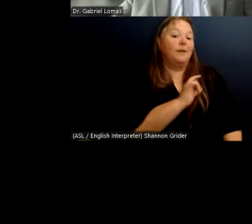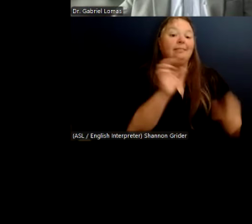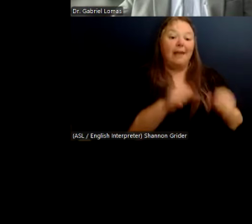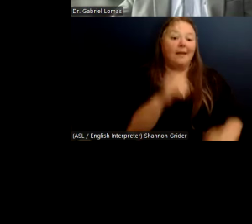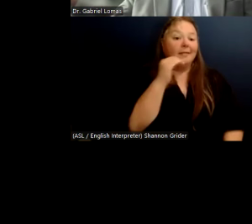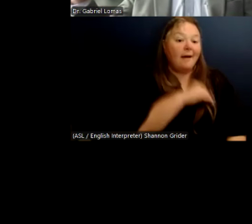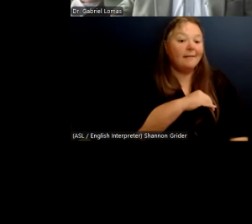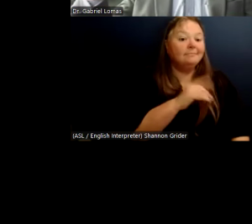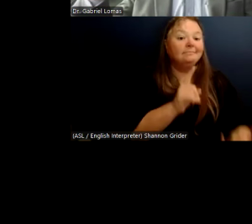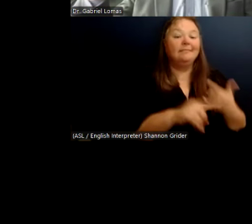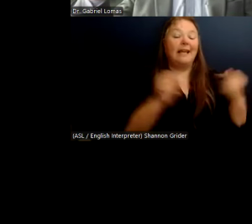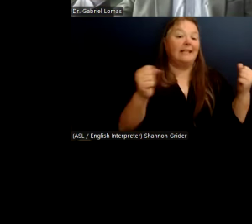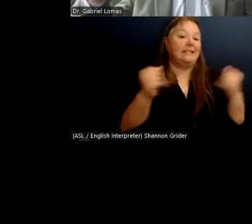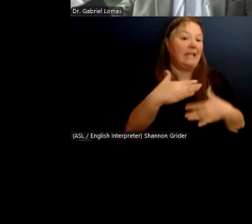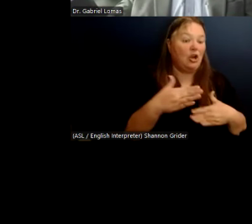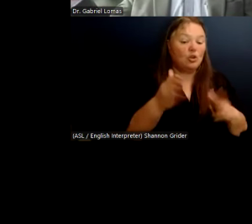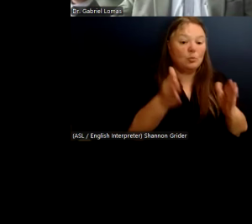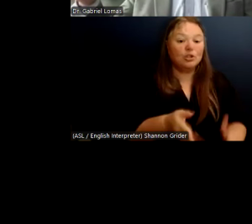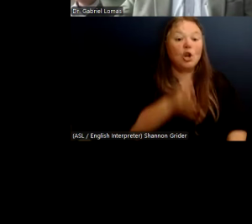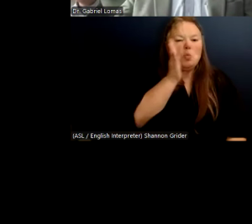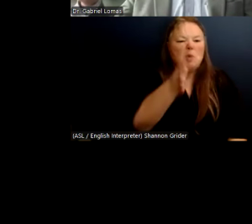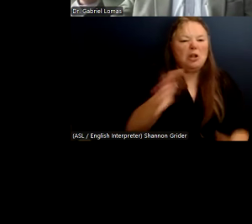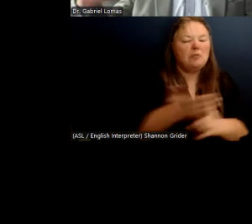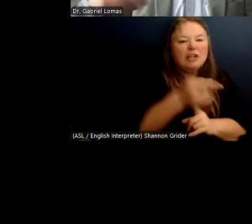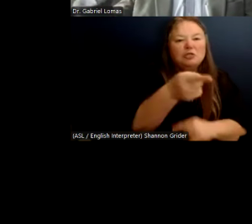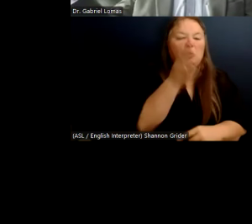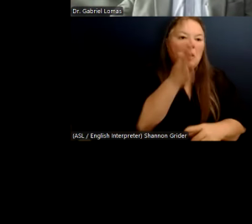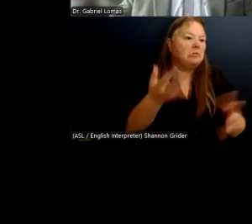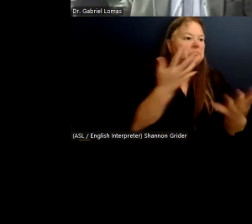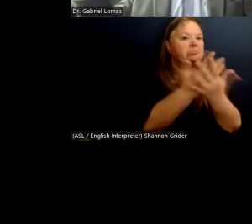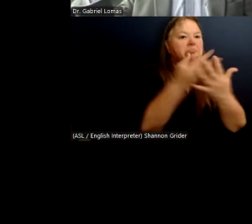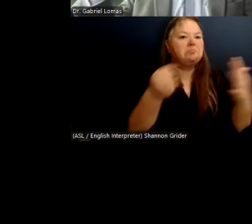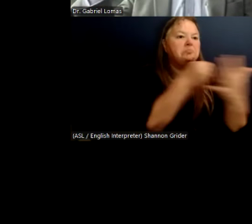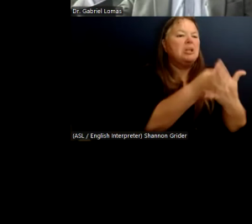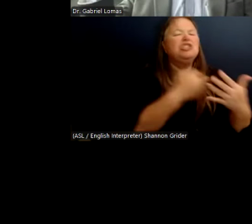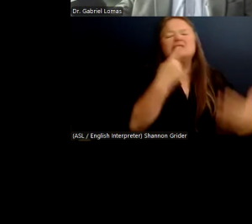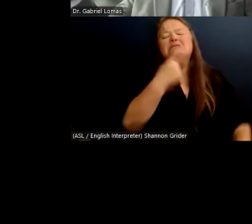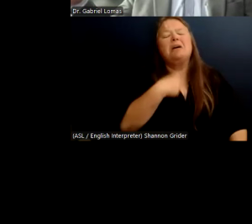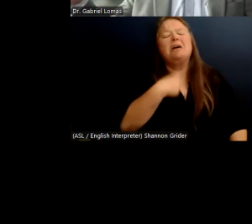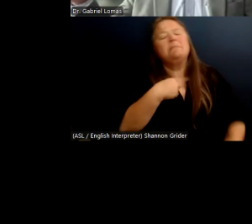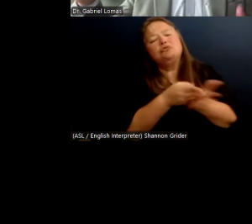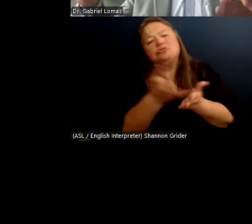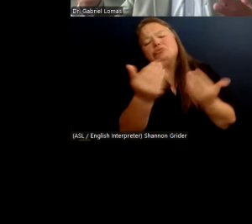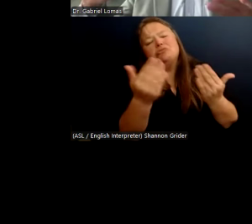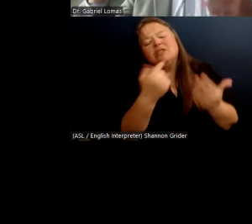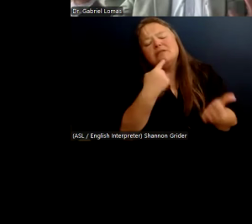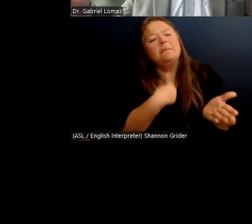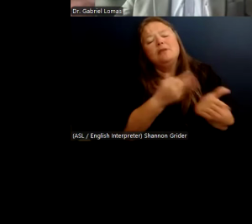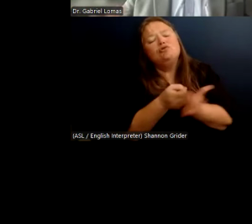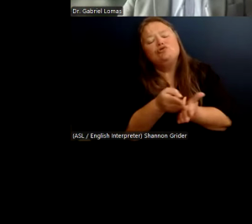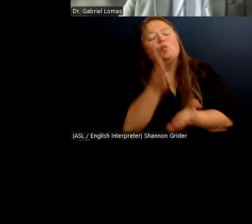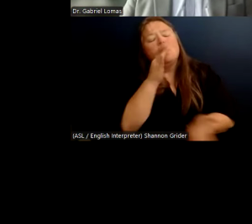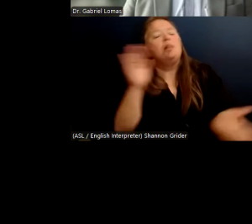they're going to be arrested, or they're going to be incarcerated, and if they just tell the truth, that they will have a